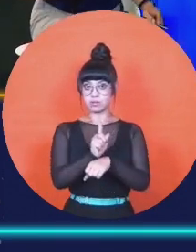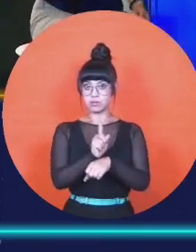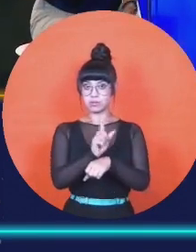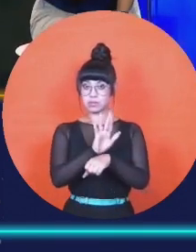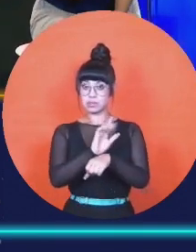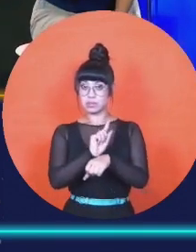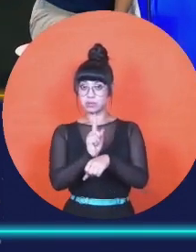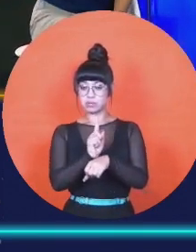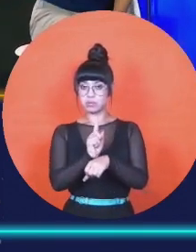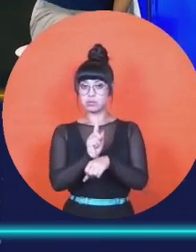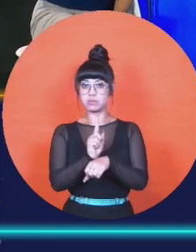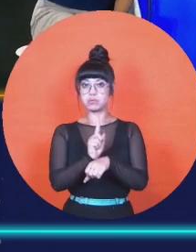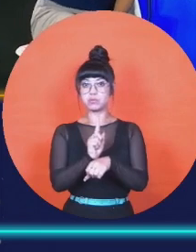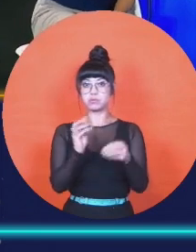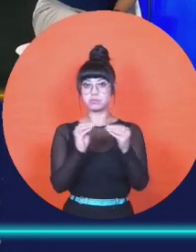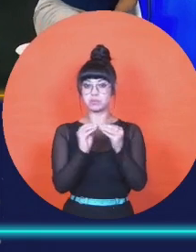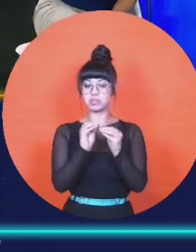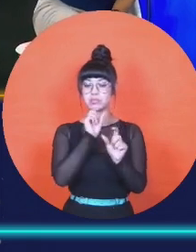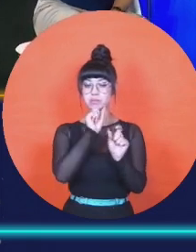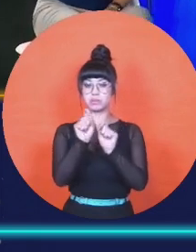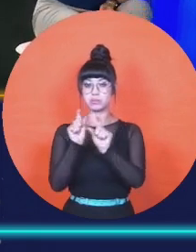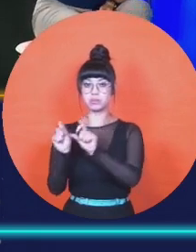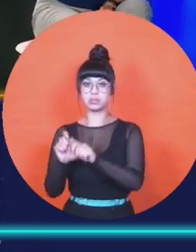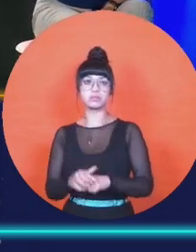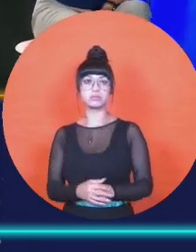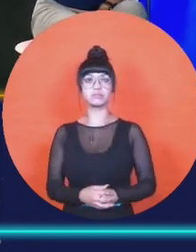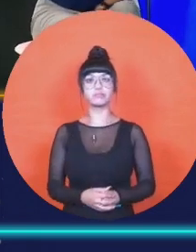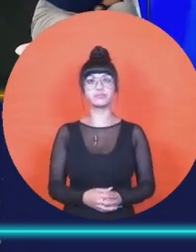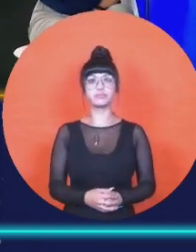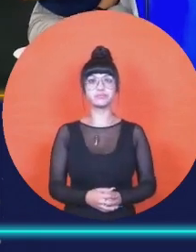5 minutos más de preguntas. Listo, 5 minutos más de preguntas.